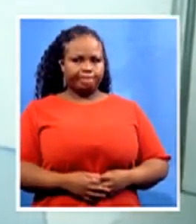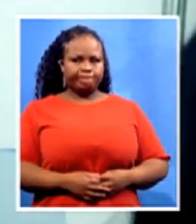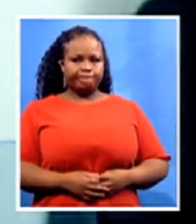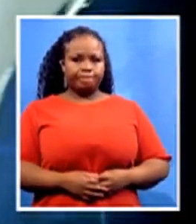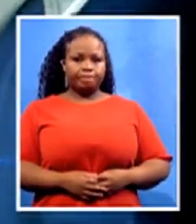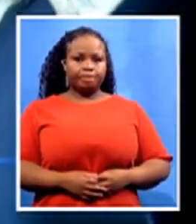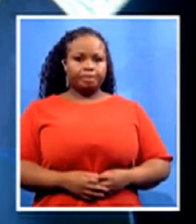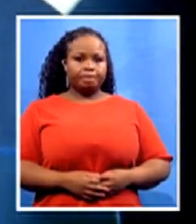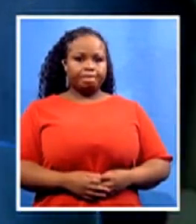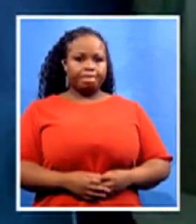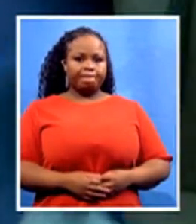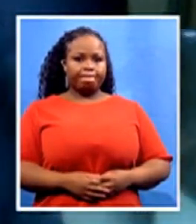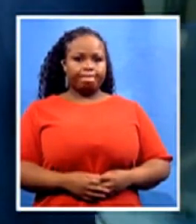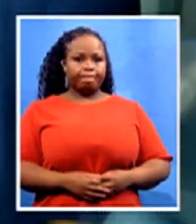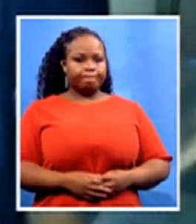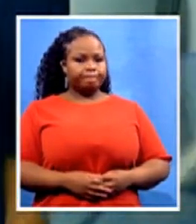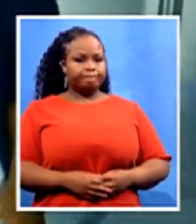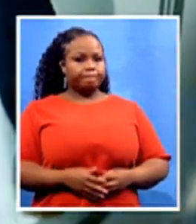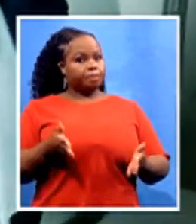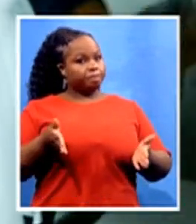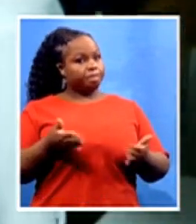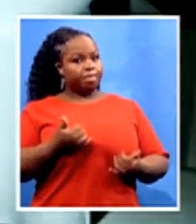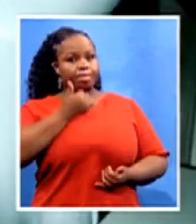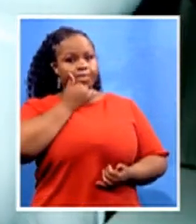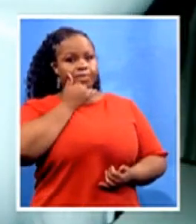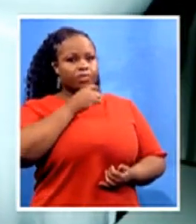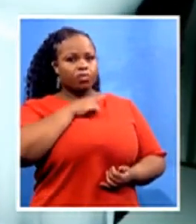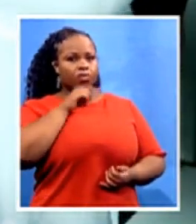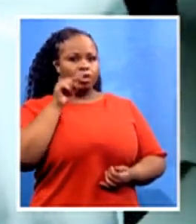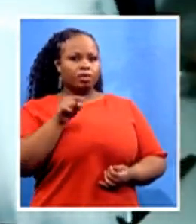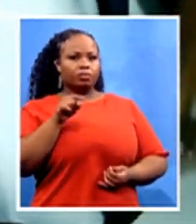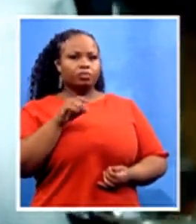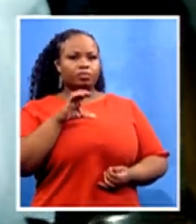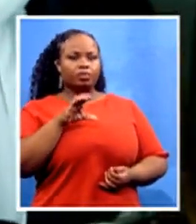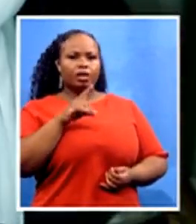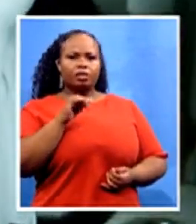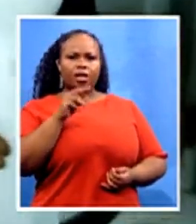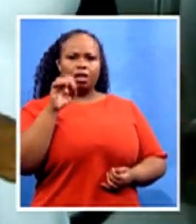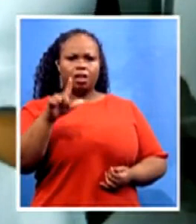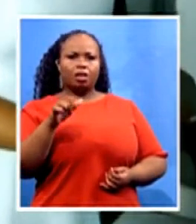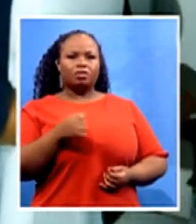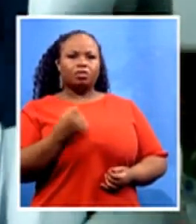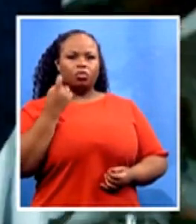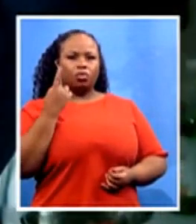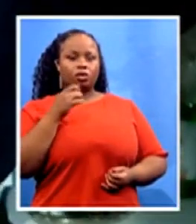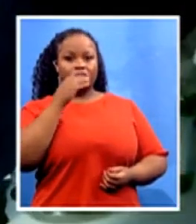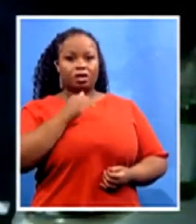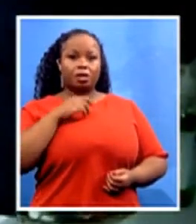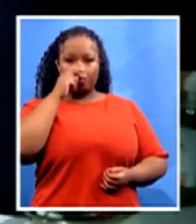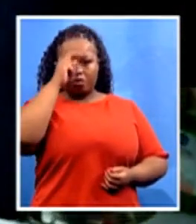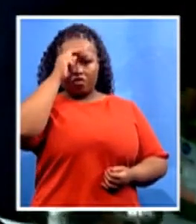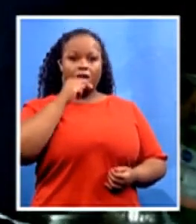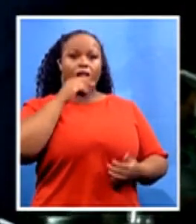got a cardinal with us here. He's one of those high-profile leaders because there's quite a lot